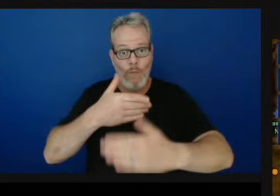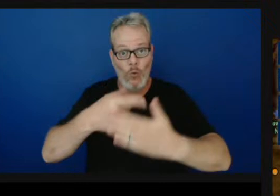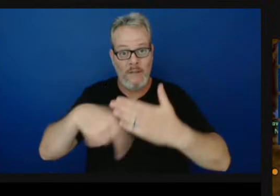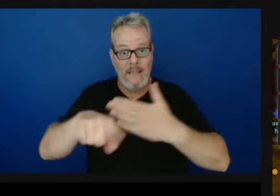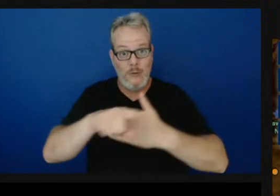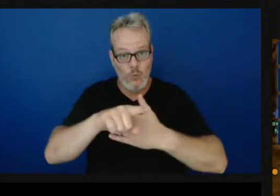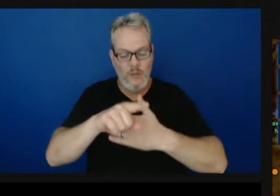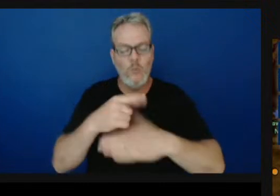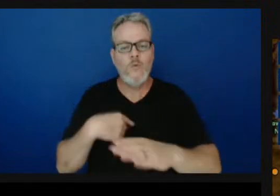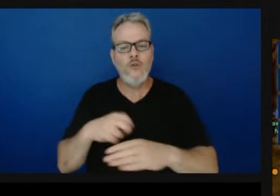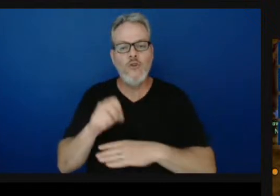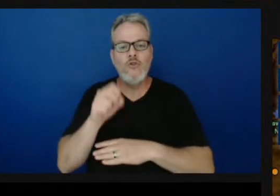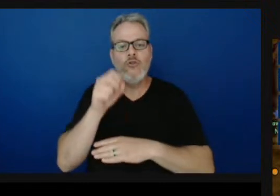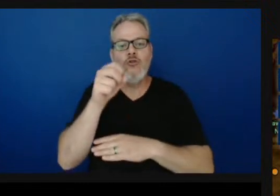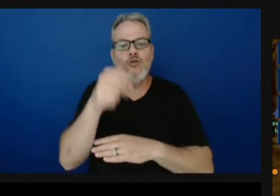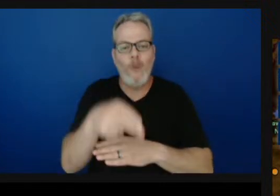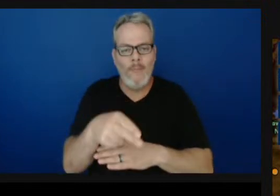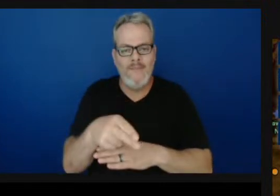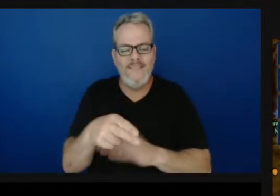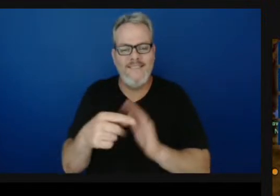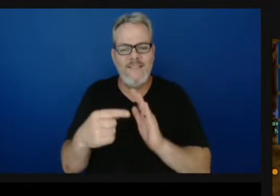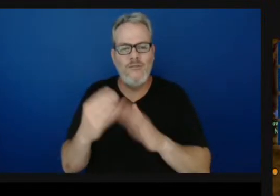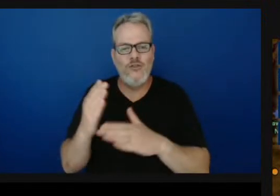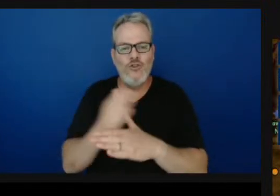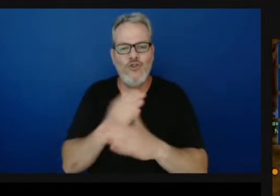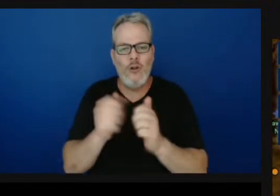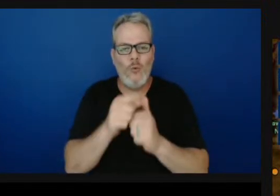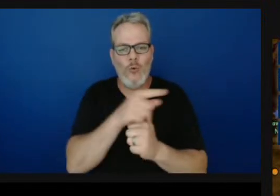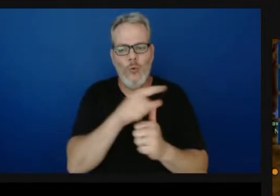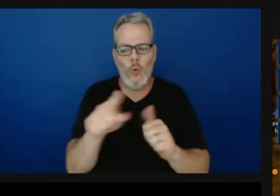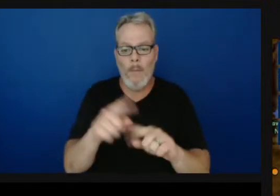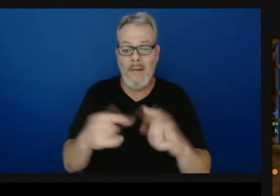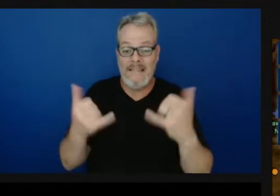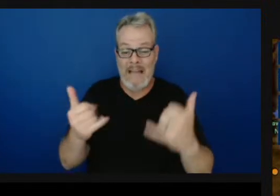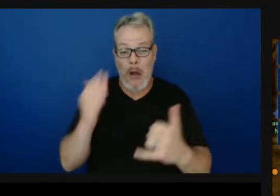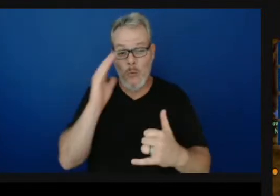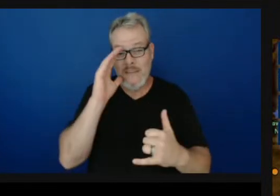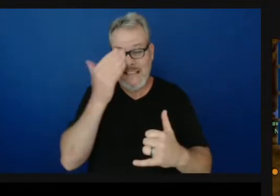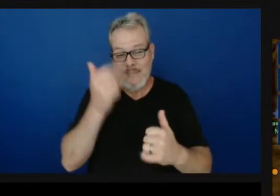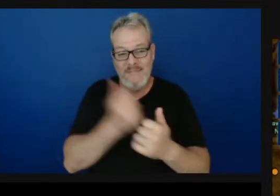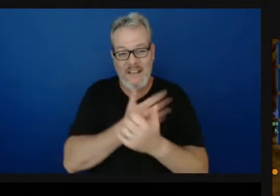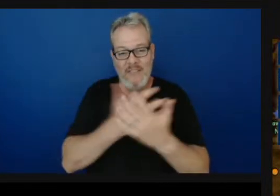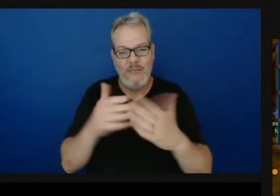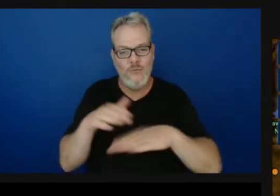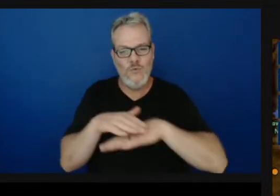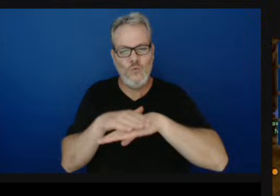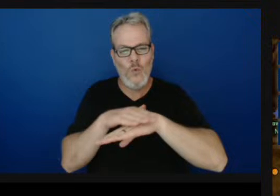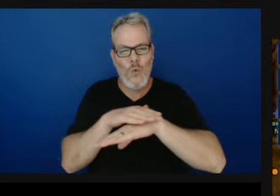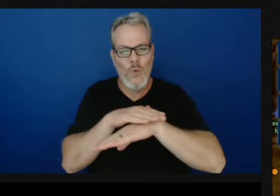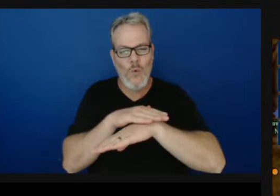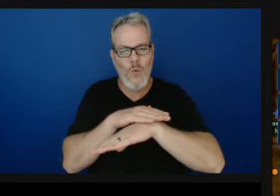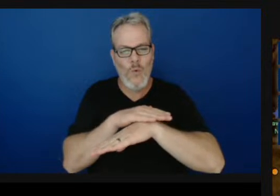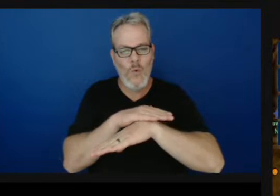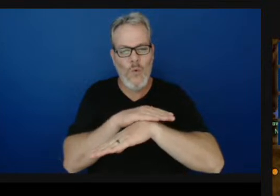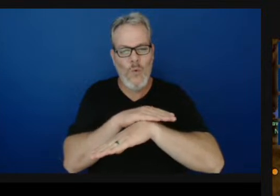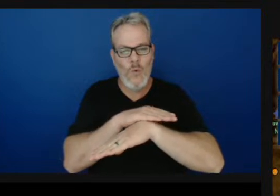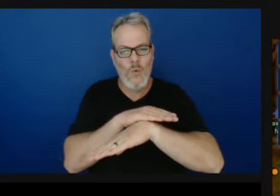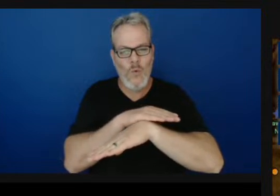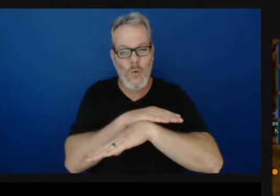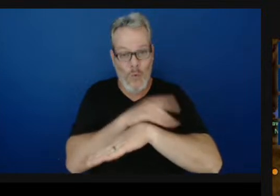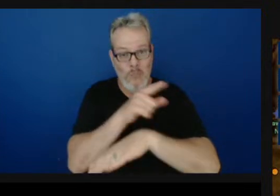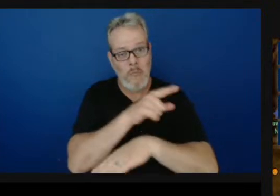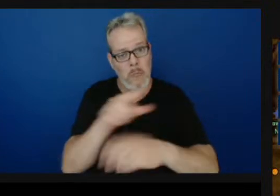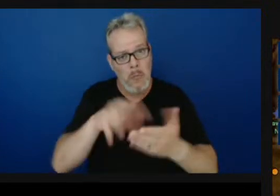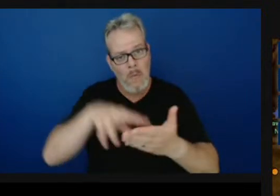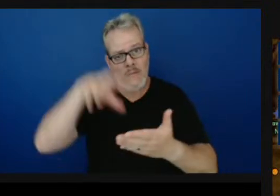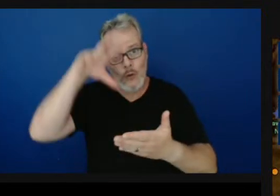However, things are likely to be moving at a fairly slow pace once again now. As you guys have likely learned, the volcano moves in fits